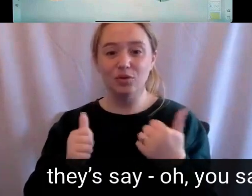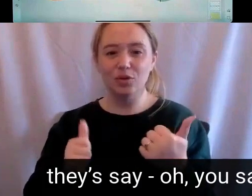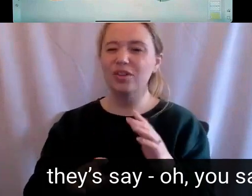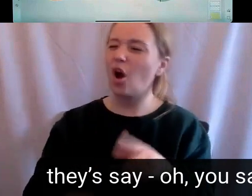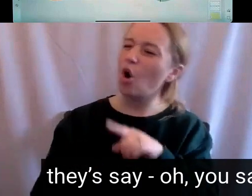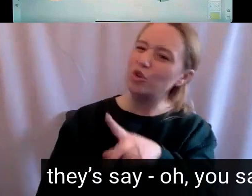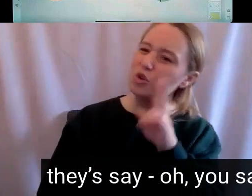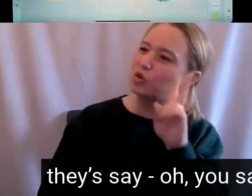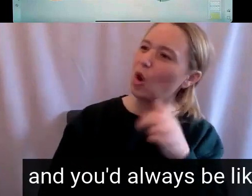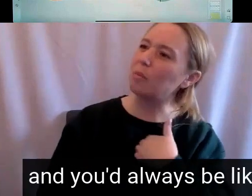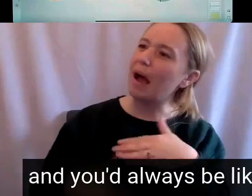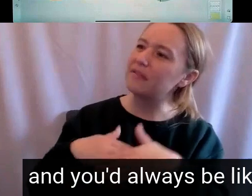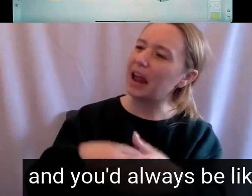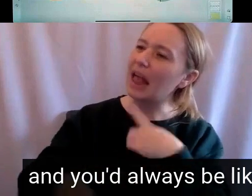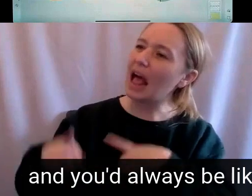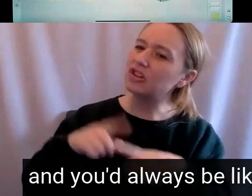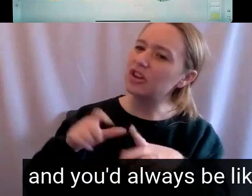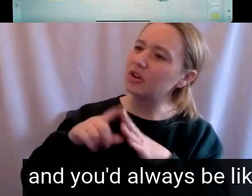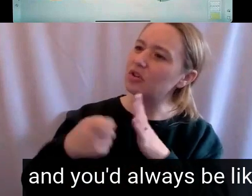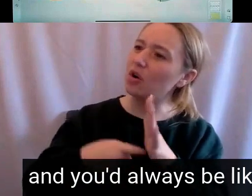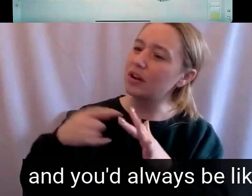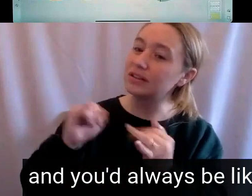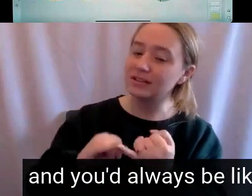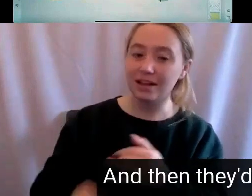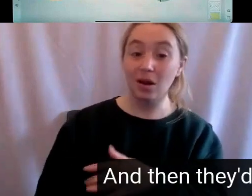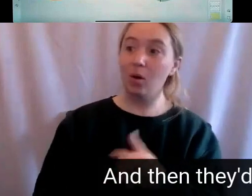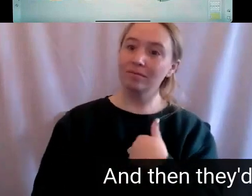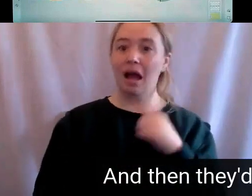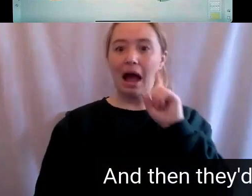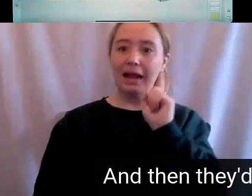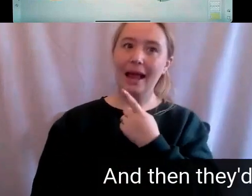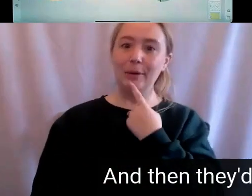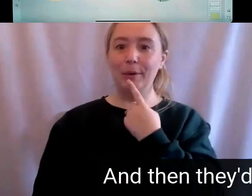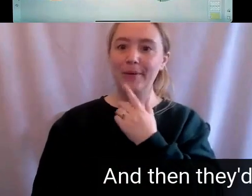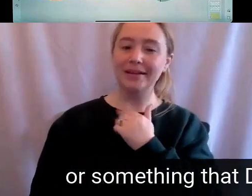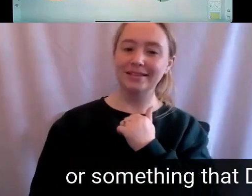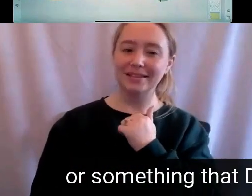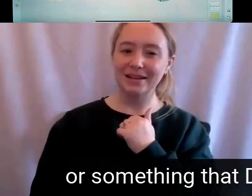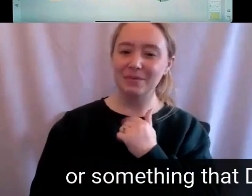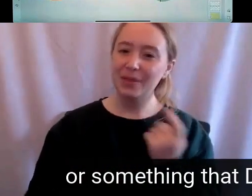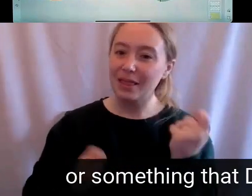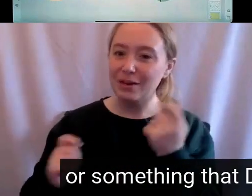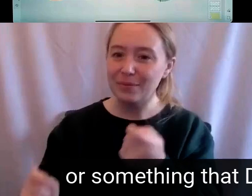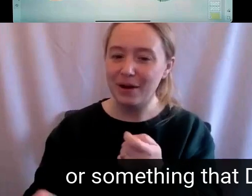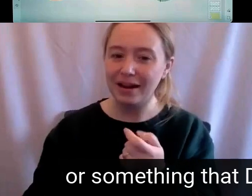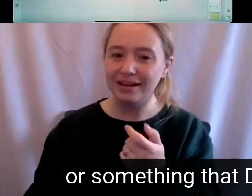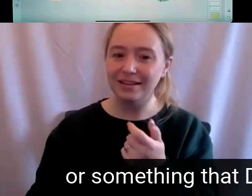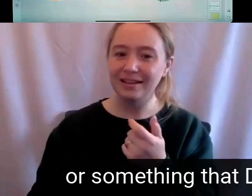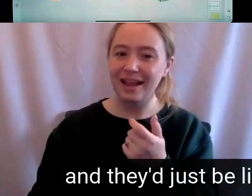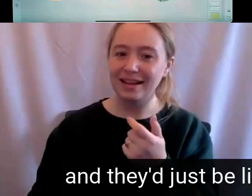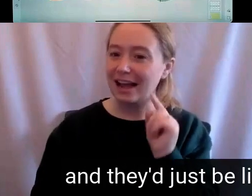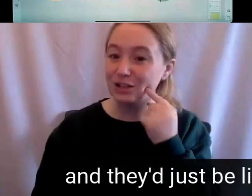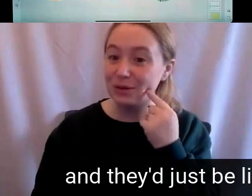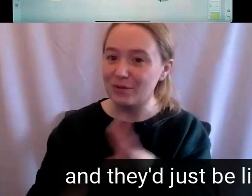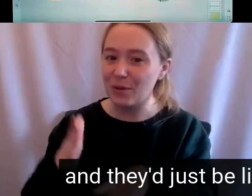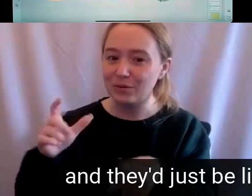friend Doris last year. And you'd always be like, oh, I can't comment on that. And then they'd bring you in a sweetie or something that Doris knows you really